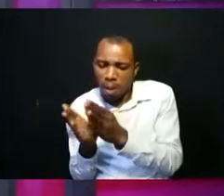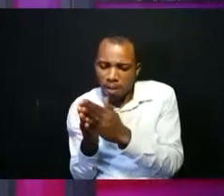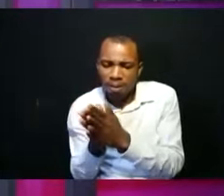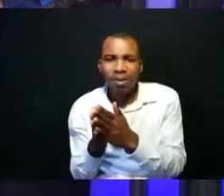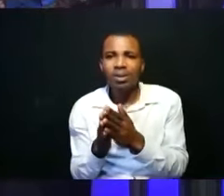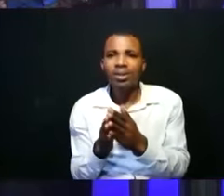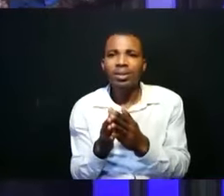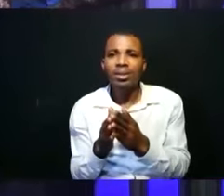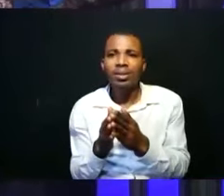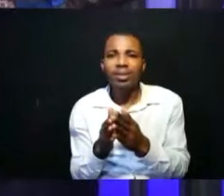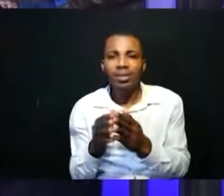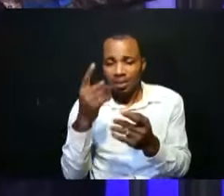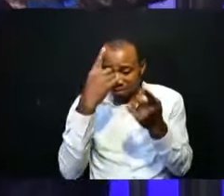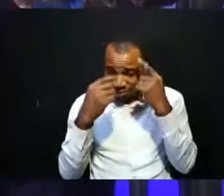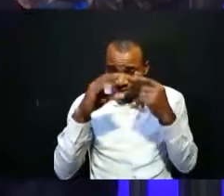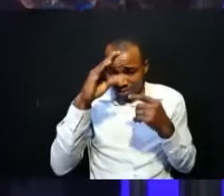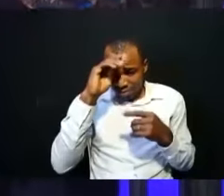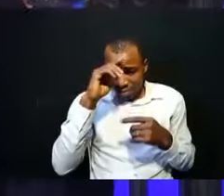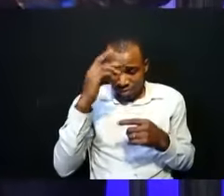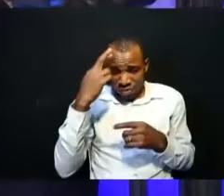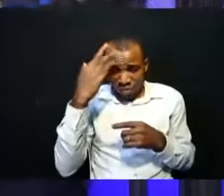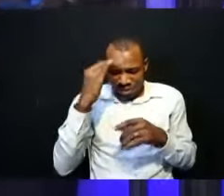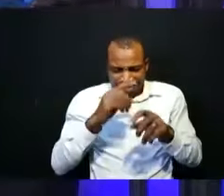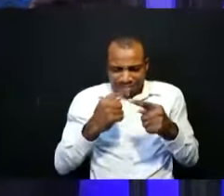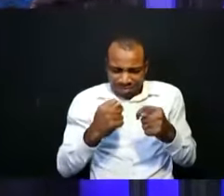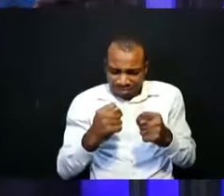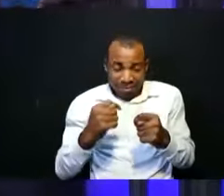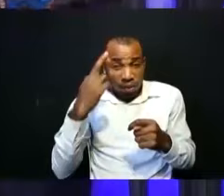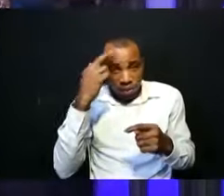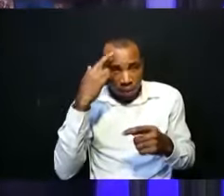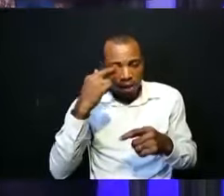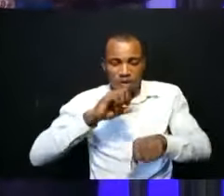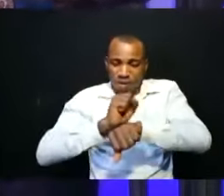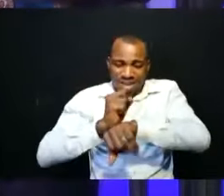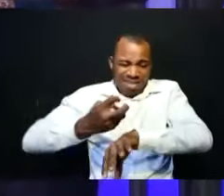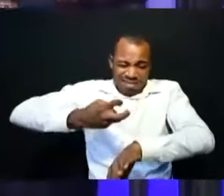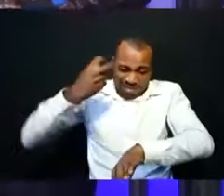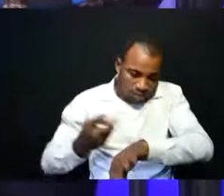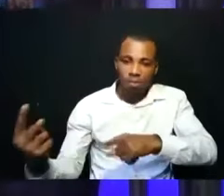that is it. Now he's working very hard today against the future.